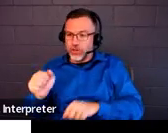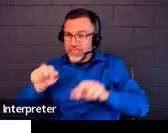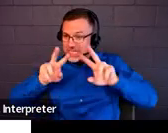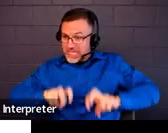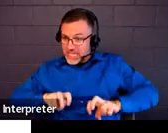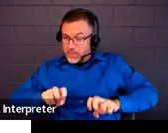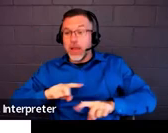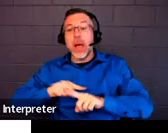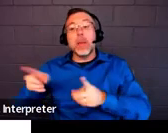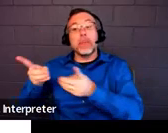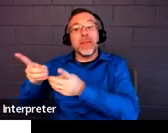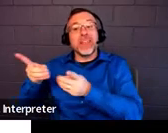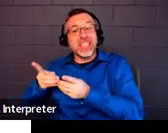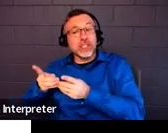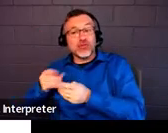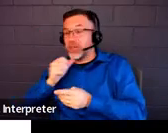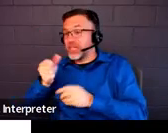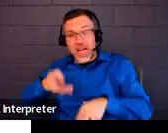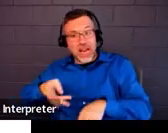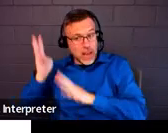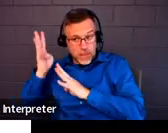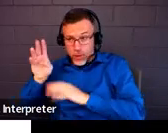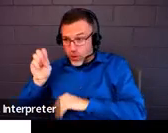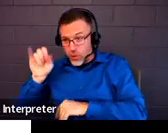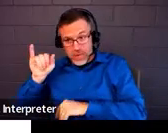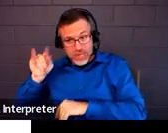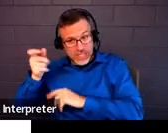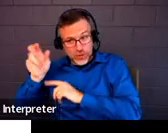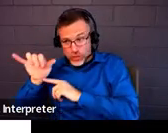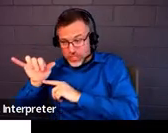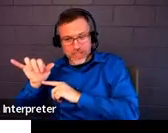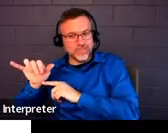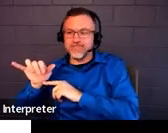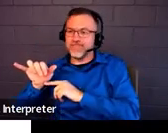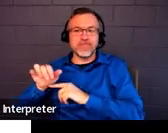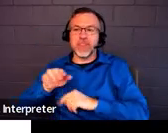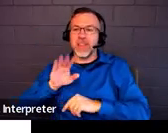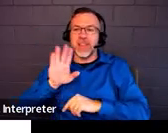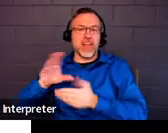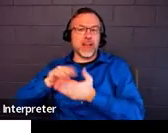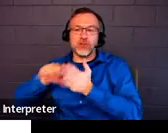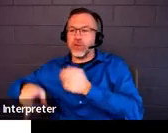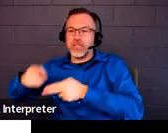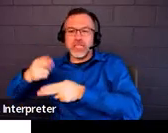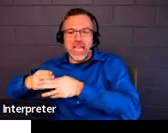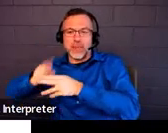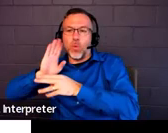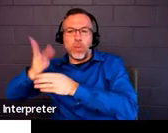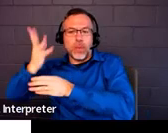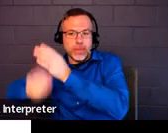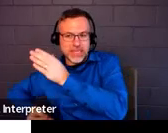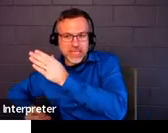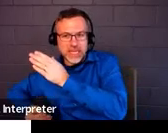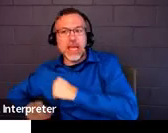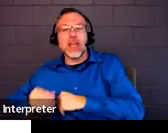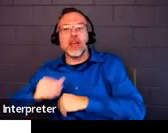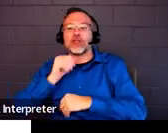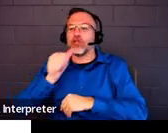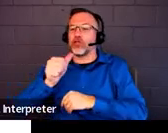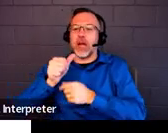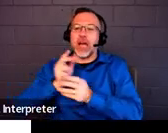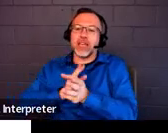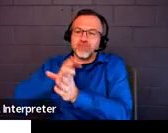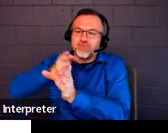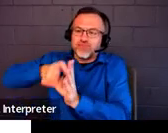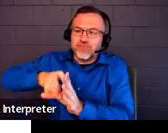did not complete the upload to Synergy, they're not going to be in the assessment platform because they're not enrolled from a state perspective